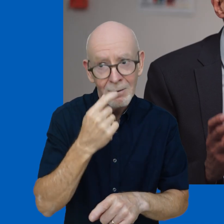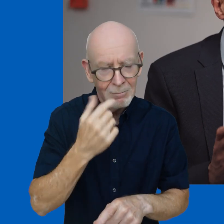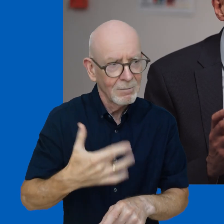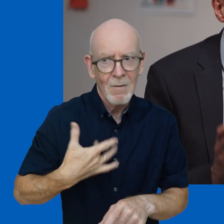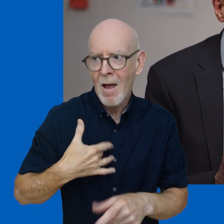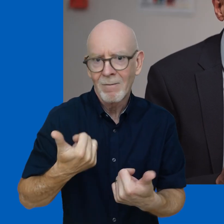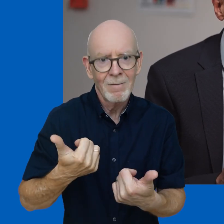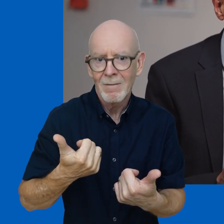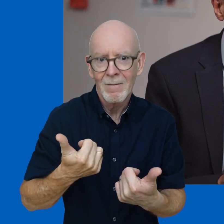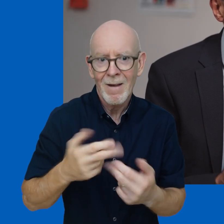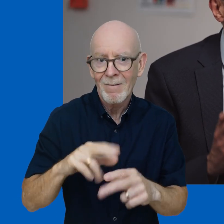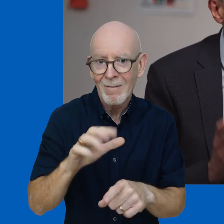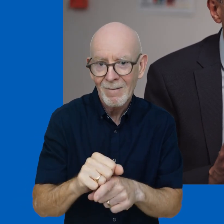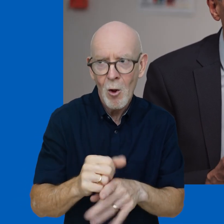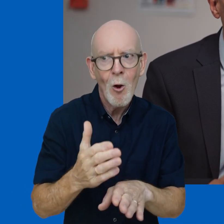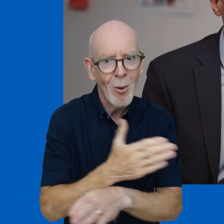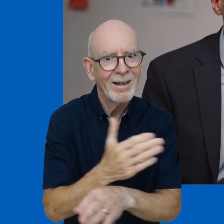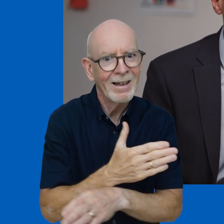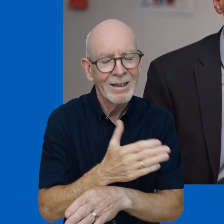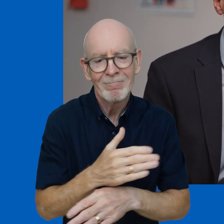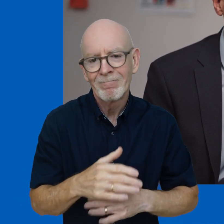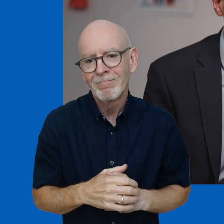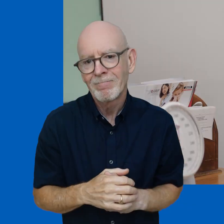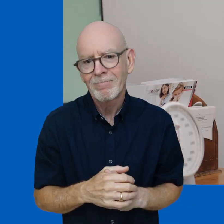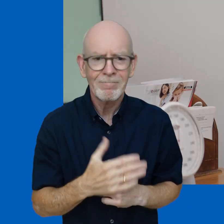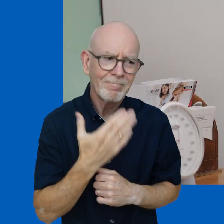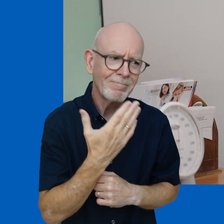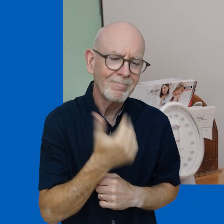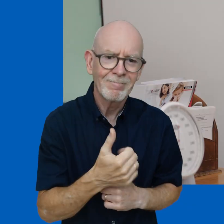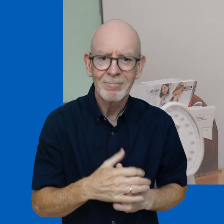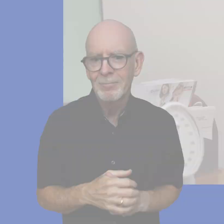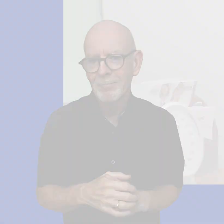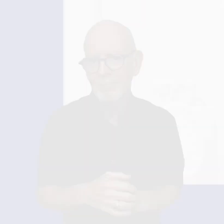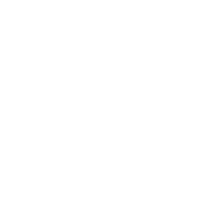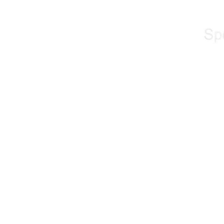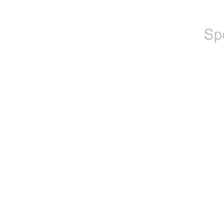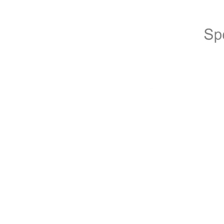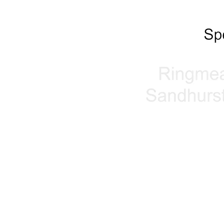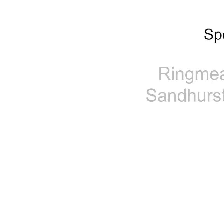everyone survives bowel cancer if diagnosed at the earliest stage. Thank you very much.